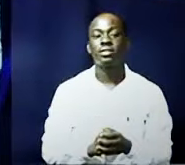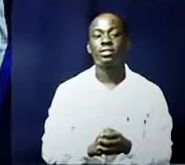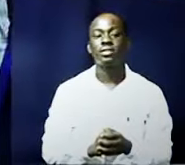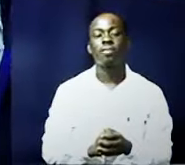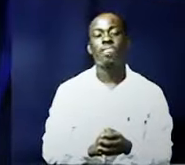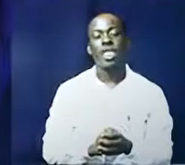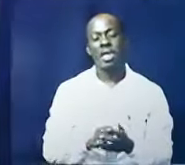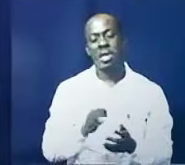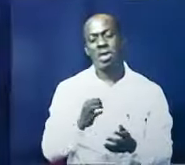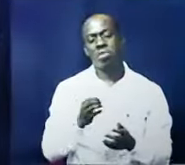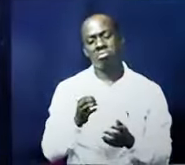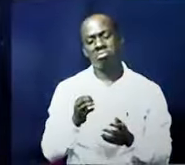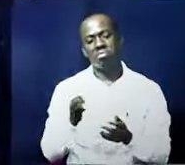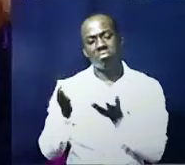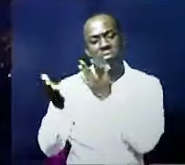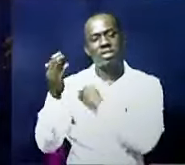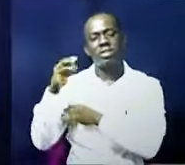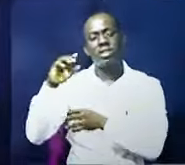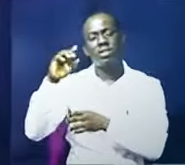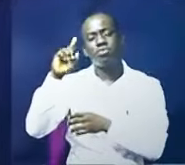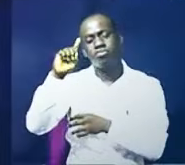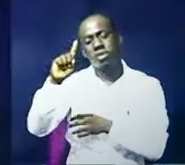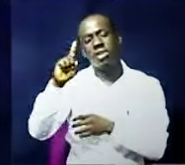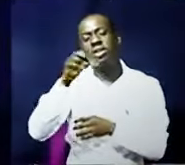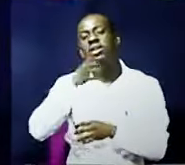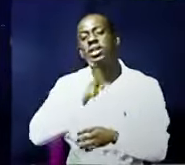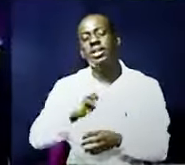certain statement I have never forgotten.